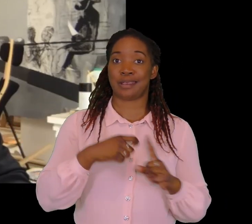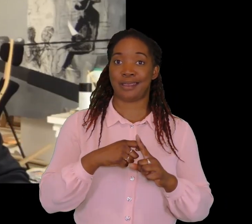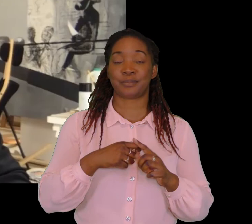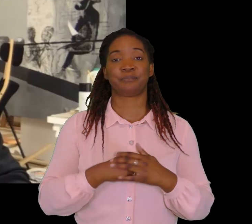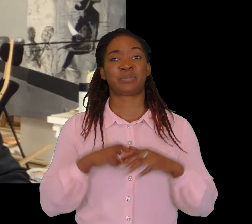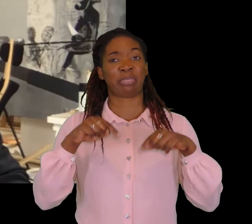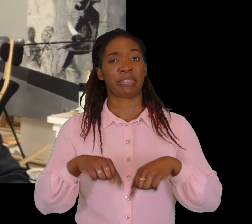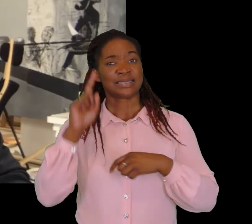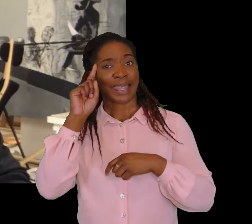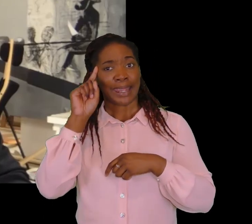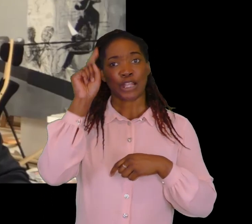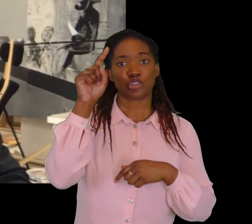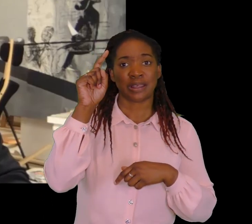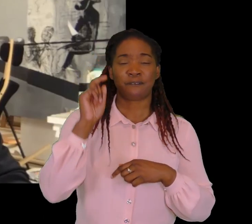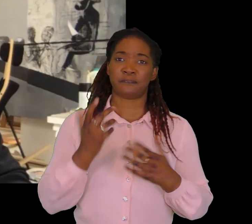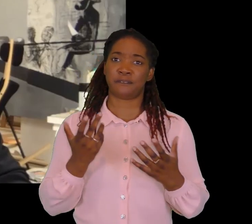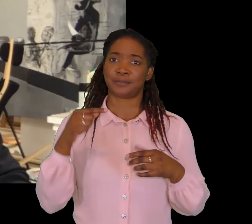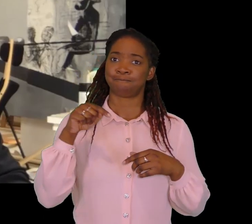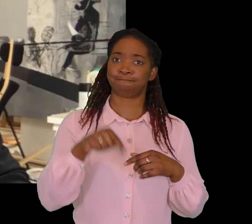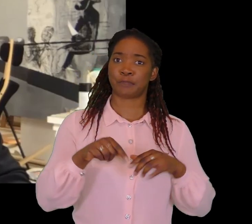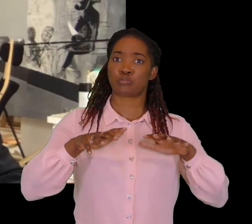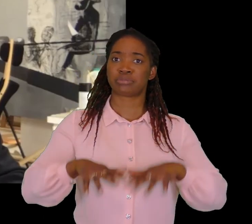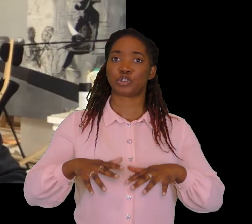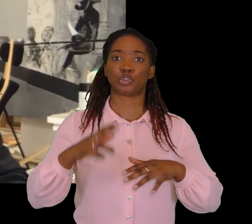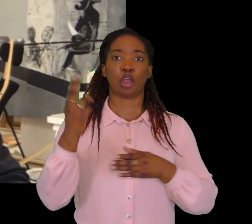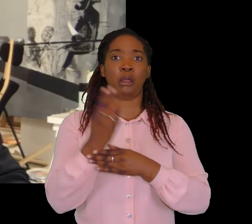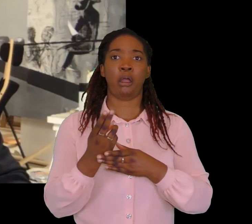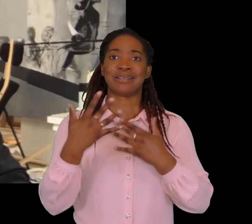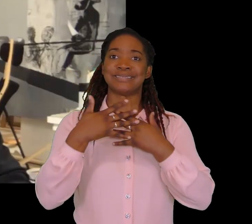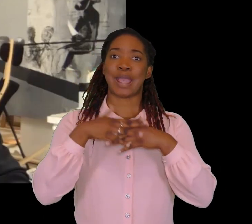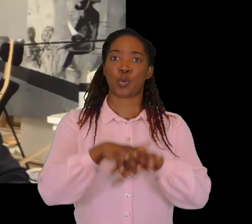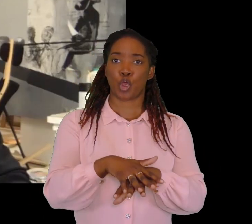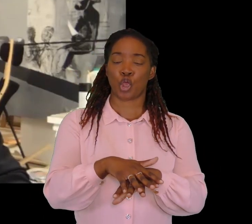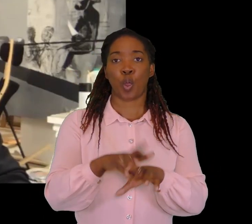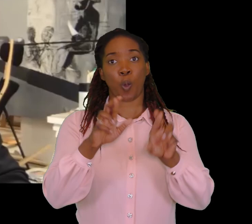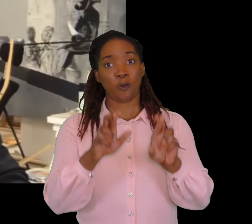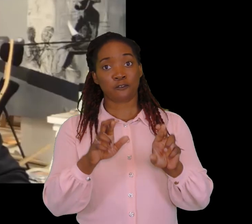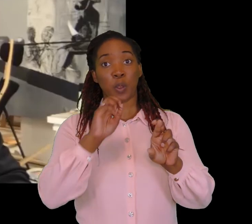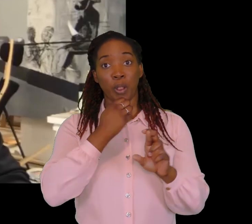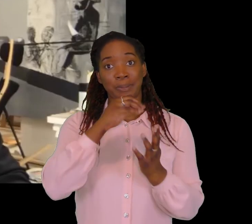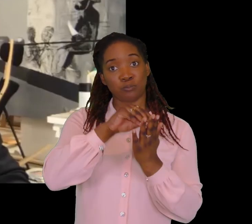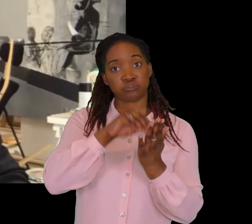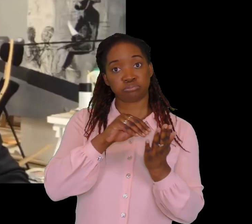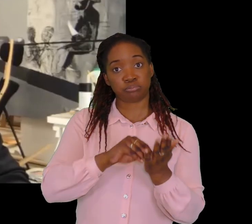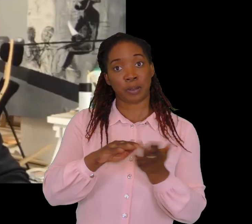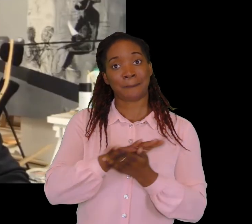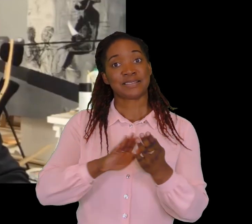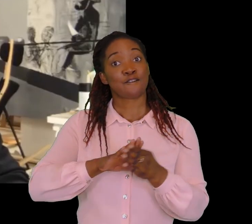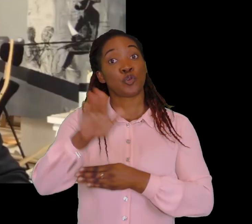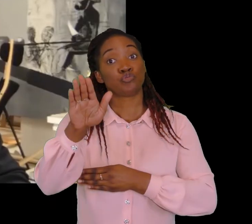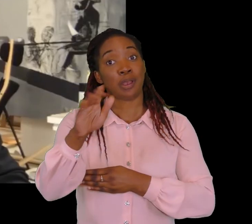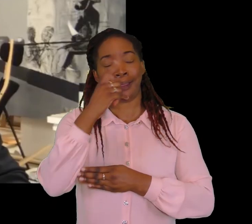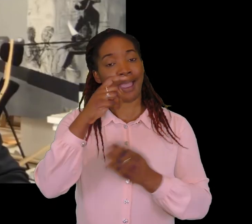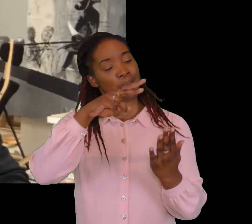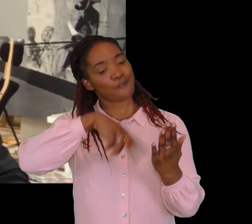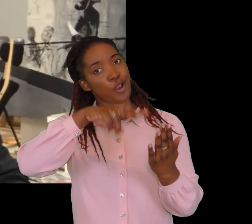With this initiative of the British Art Network, hopefully this will be documented for generations to come to